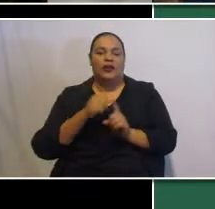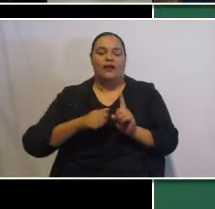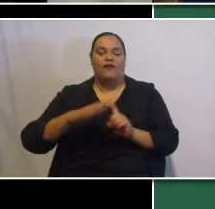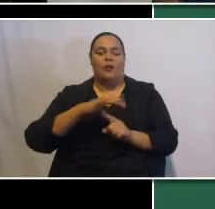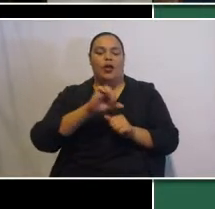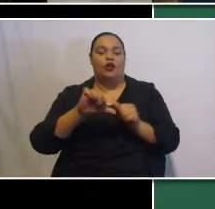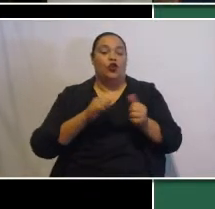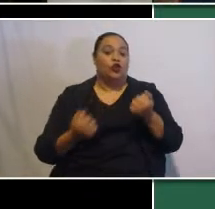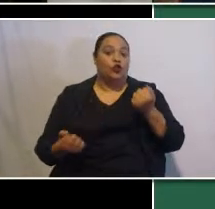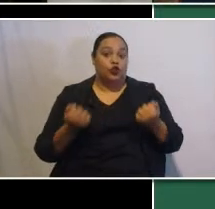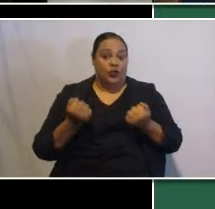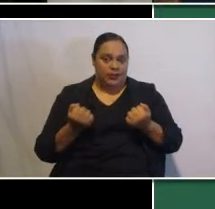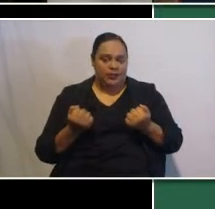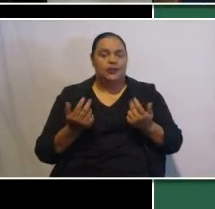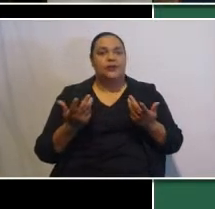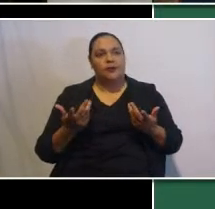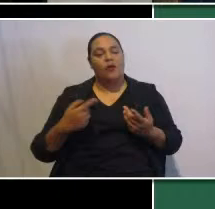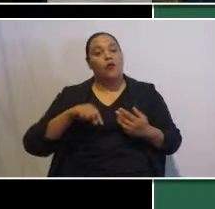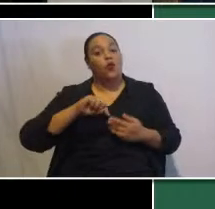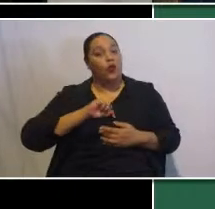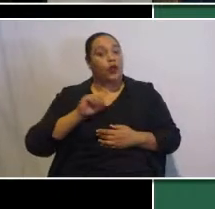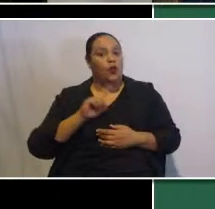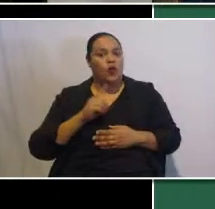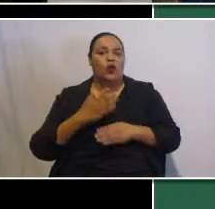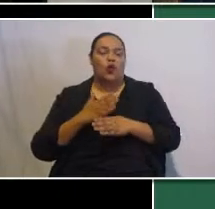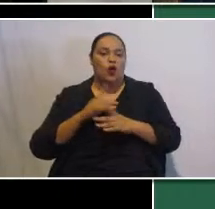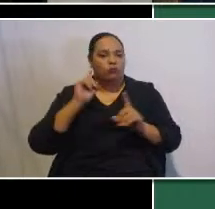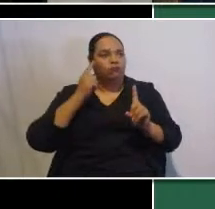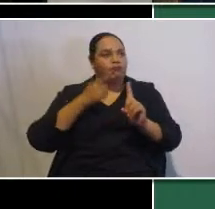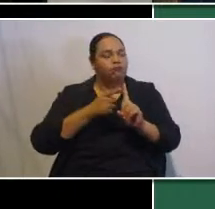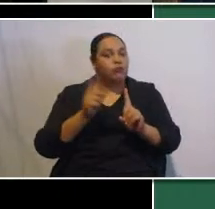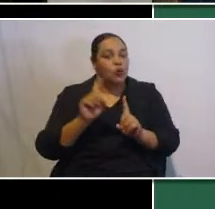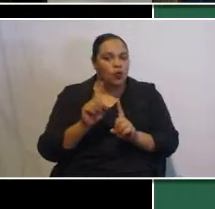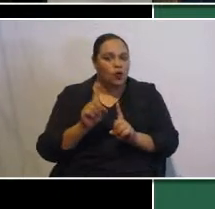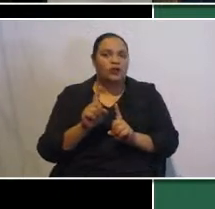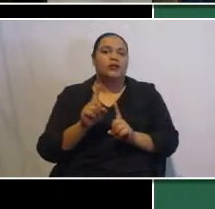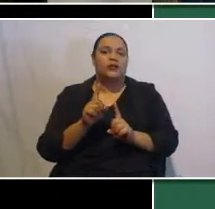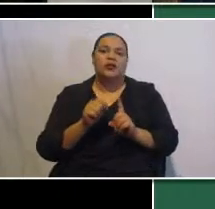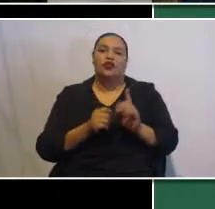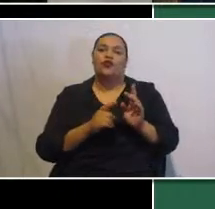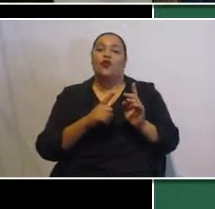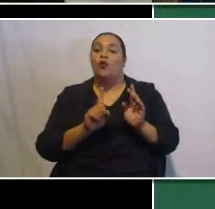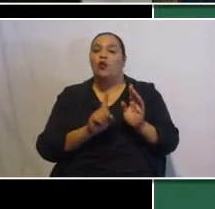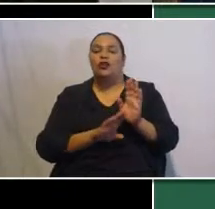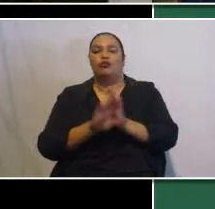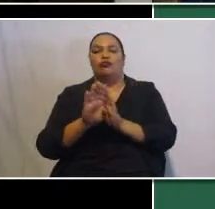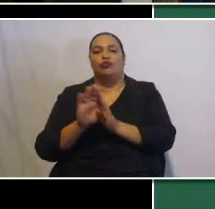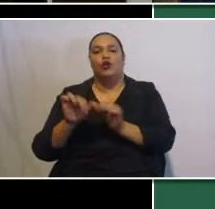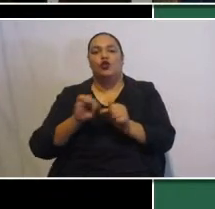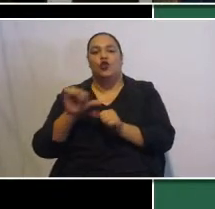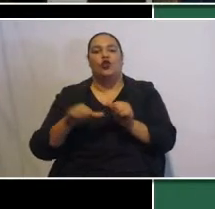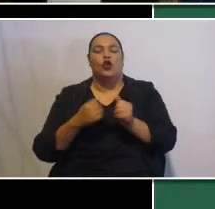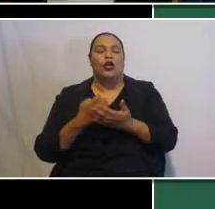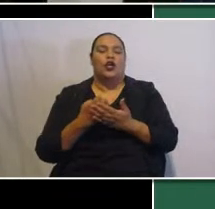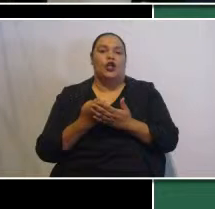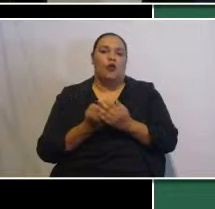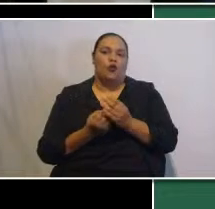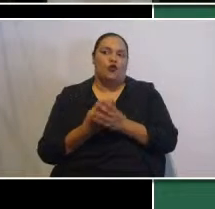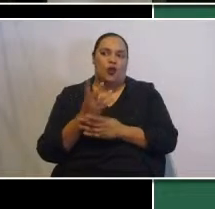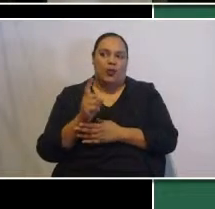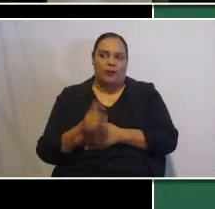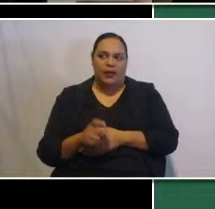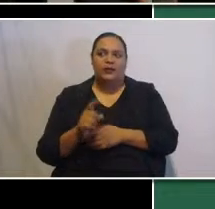social justice, and we work towards improving socio-economic growth